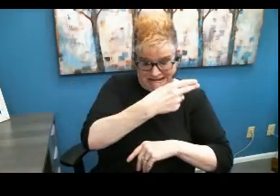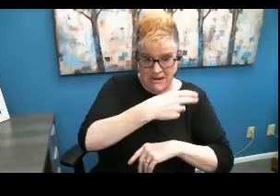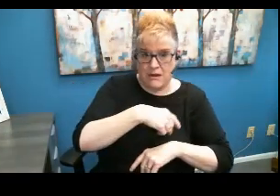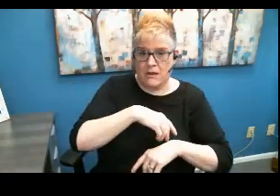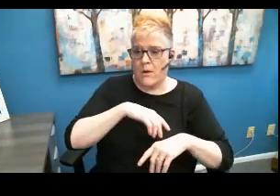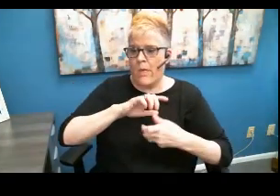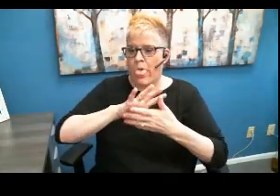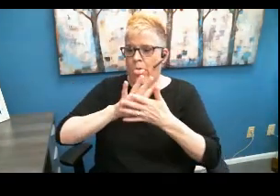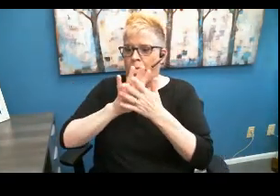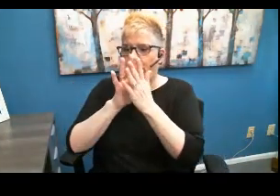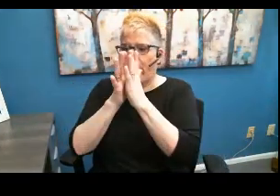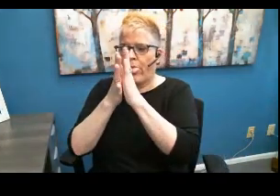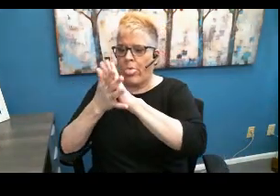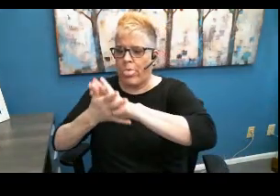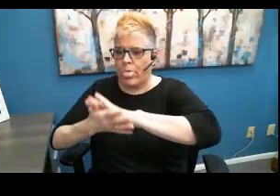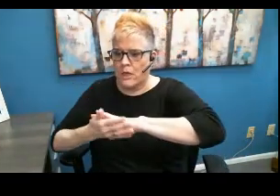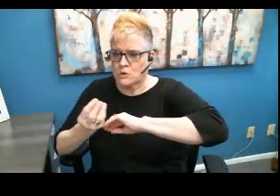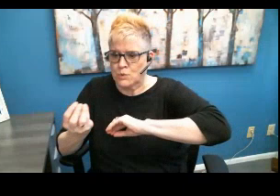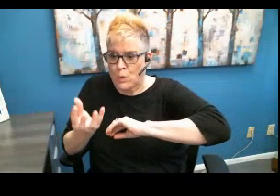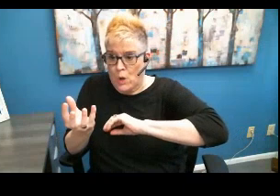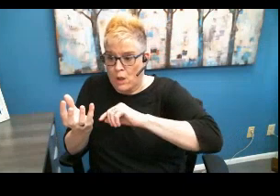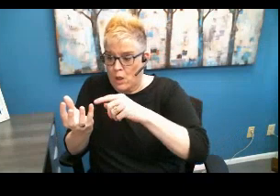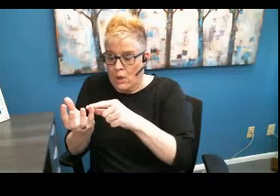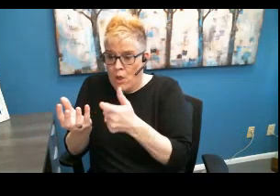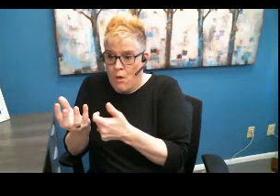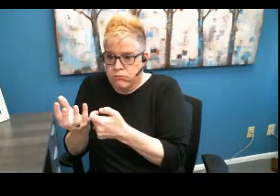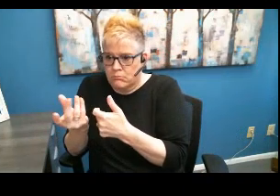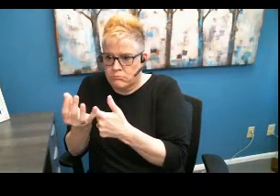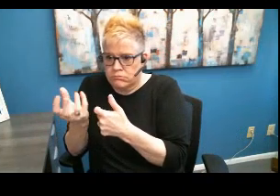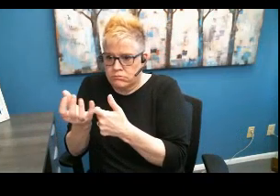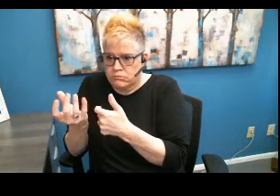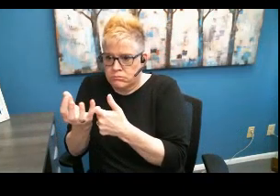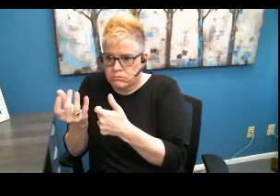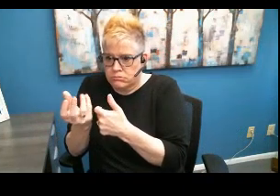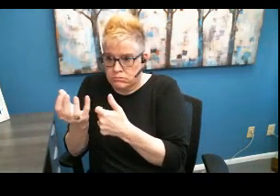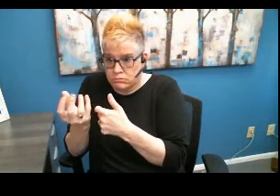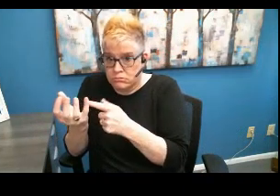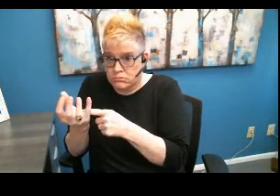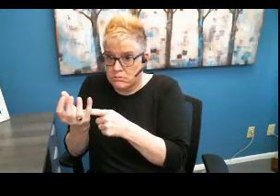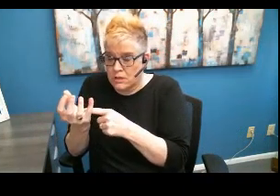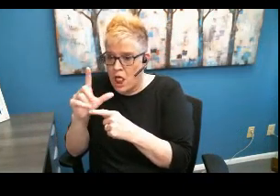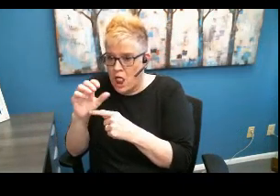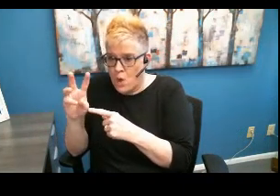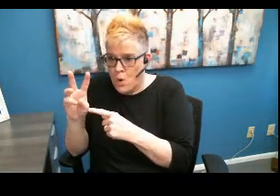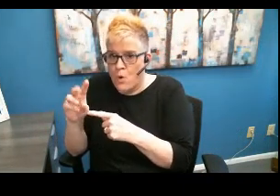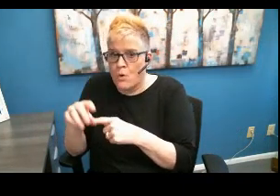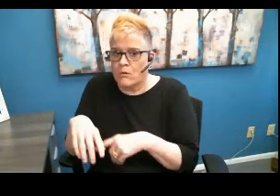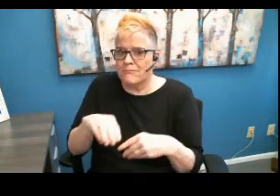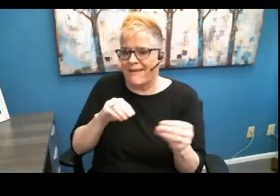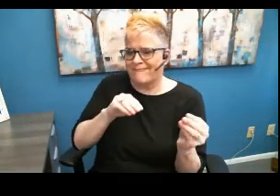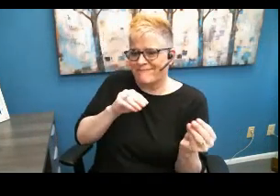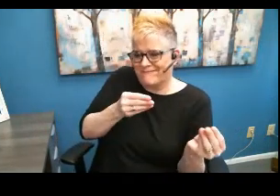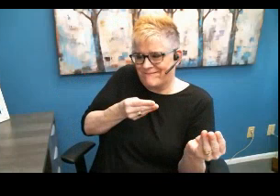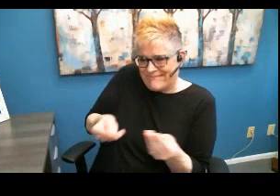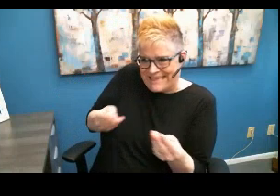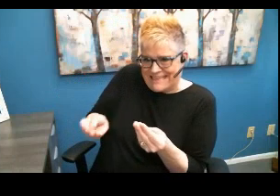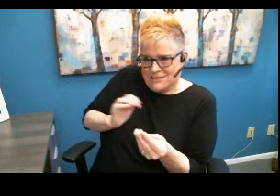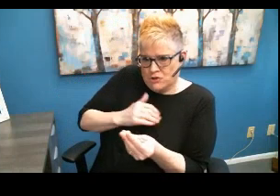in our gas distribution. And it helps feed the main trunk lines that we have of our distribution